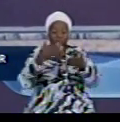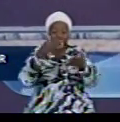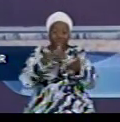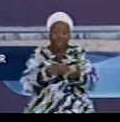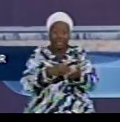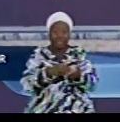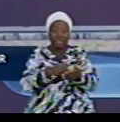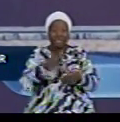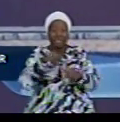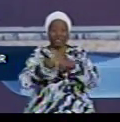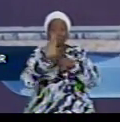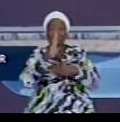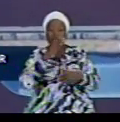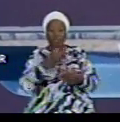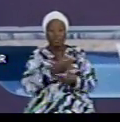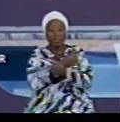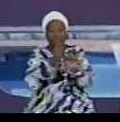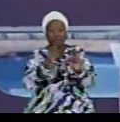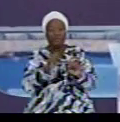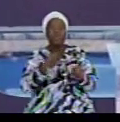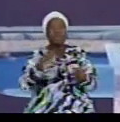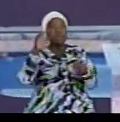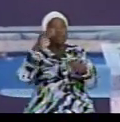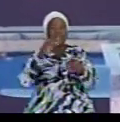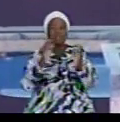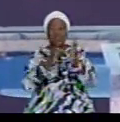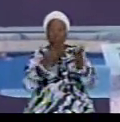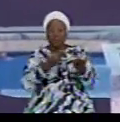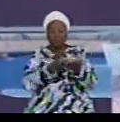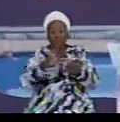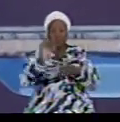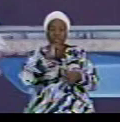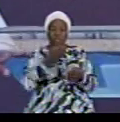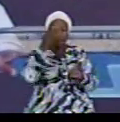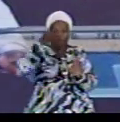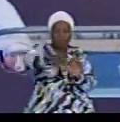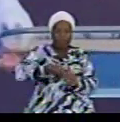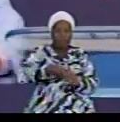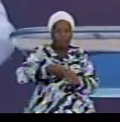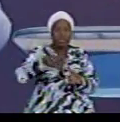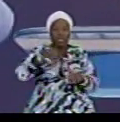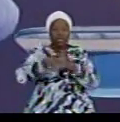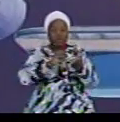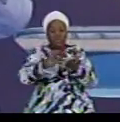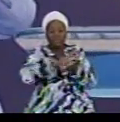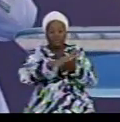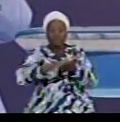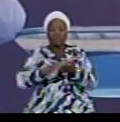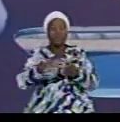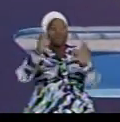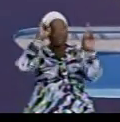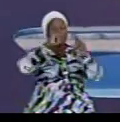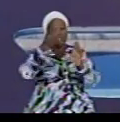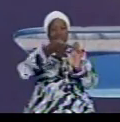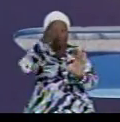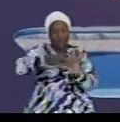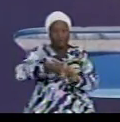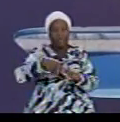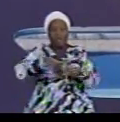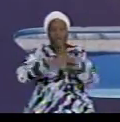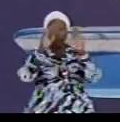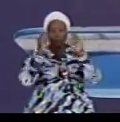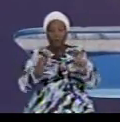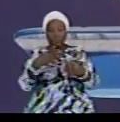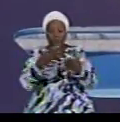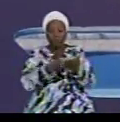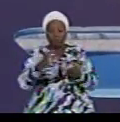involved. In your sanctification, it's involved. In your power, of the Holy Ghost, the endowment of